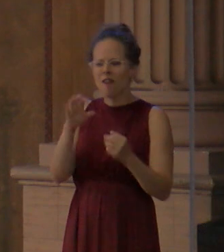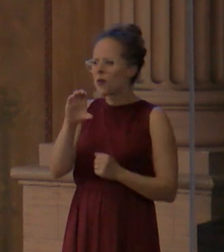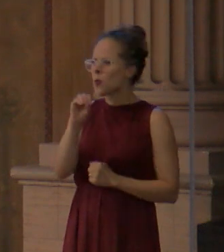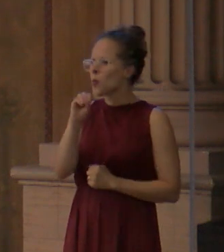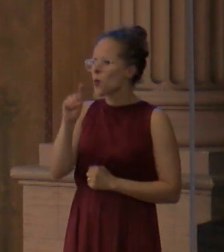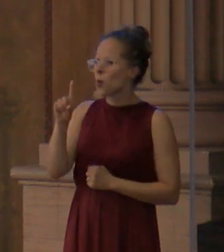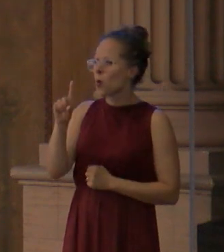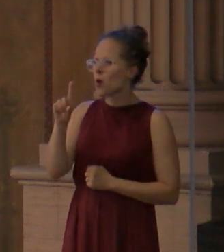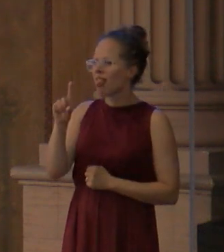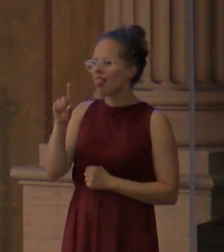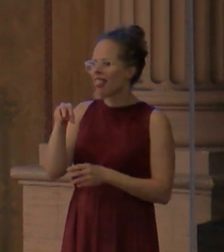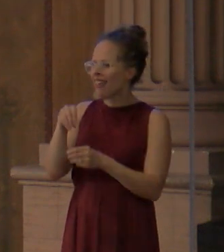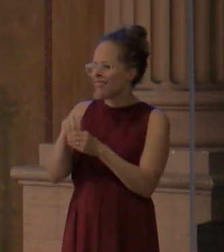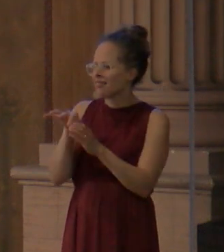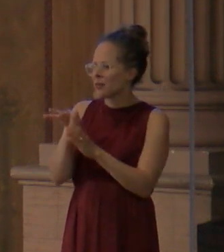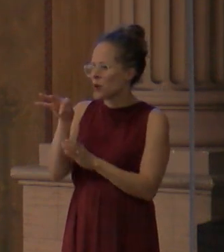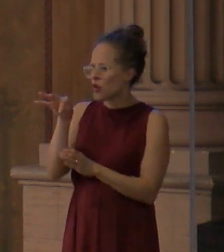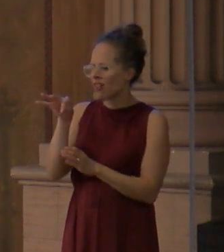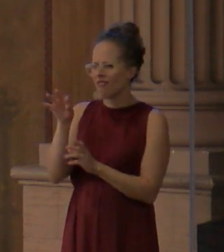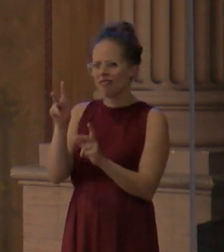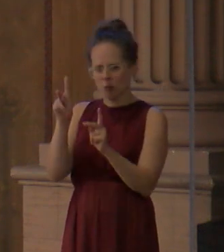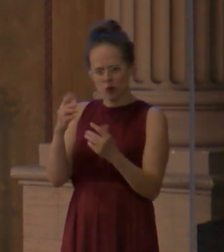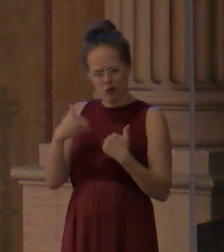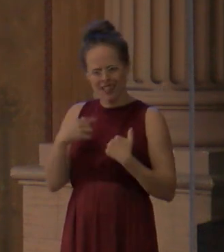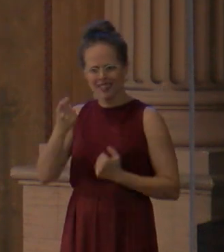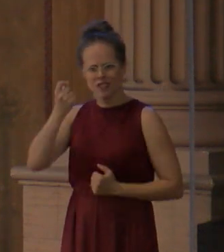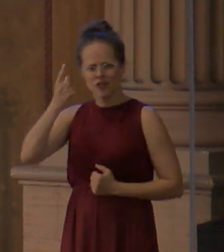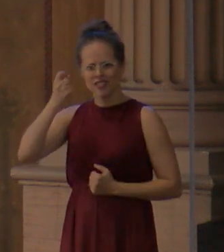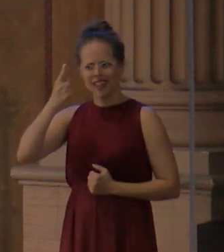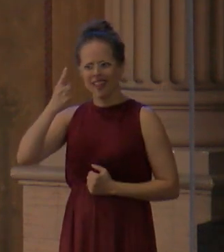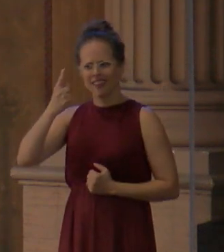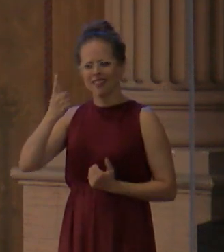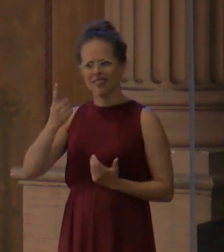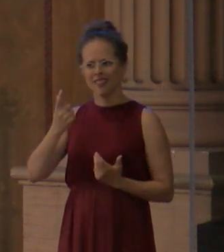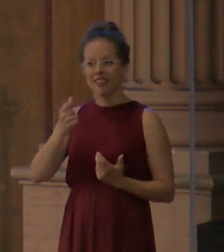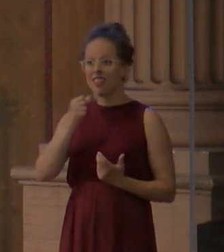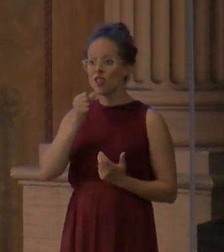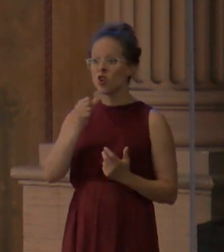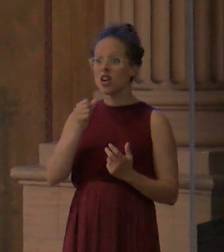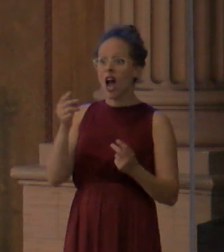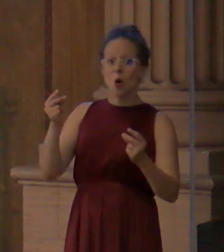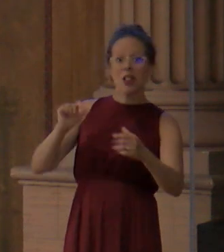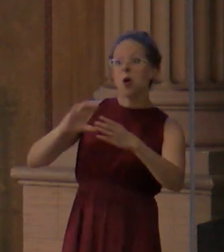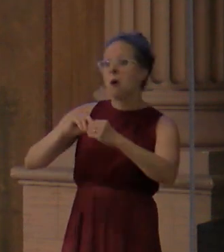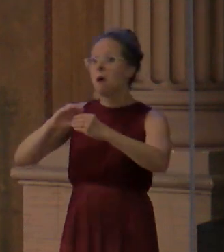spirit. They're the ones with understanding. But they aren't quick to speak up.